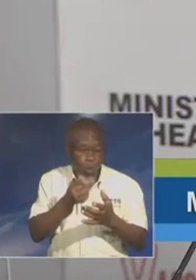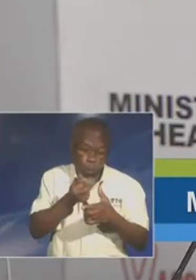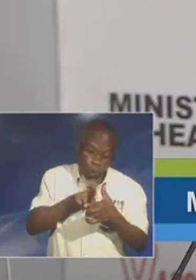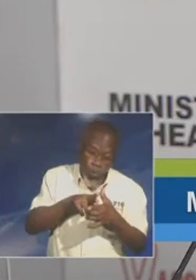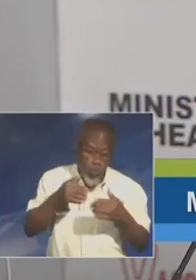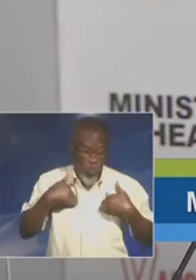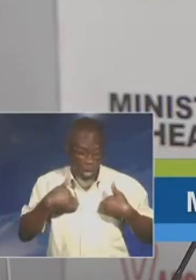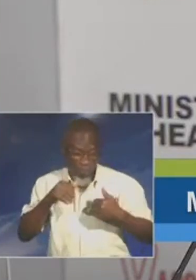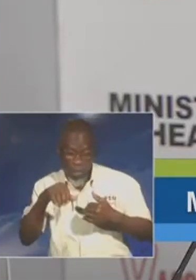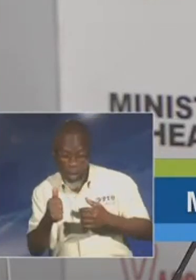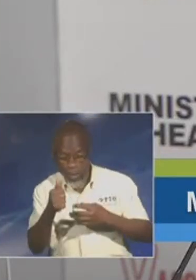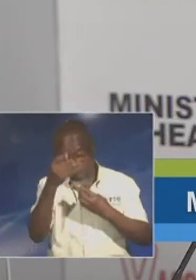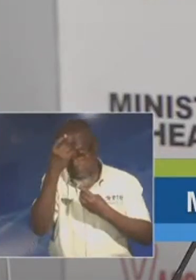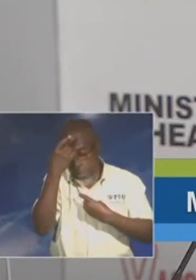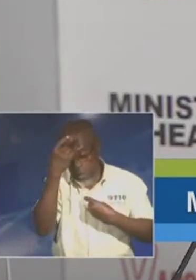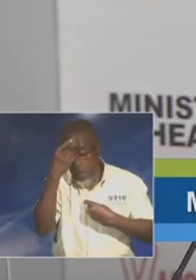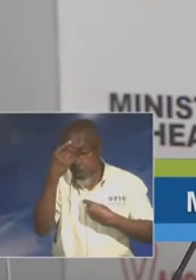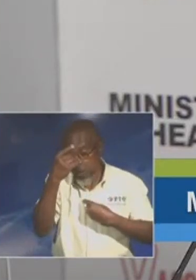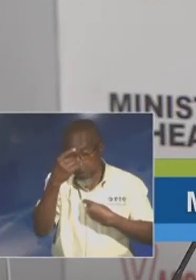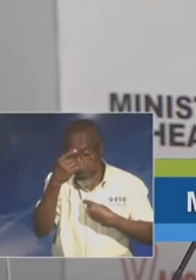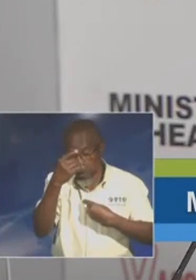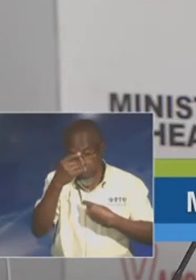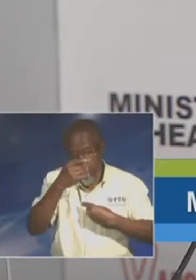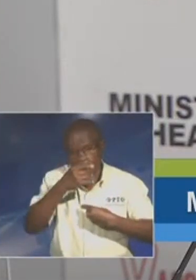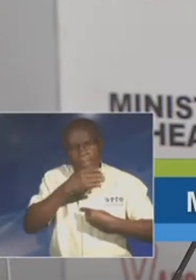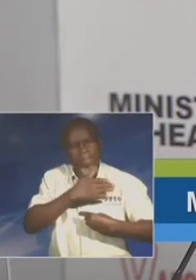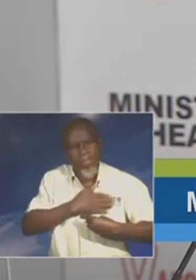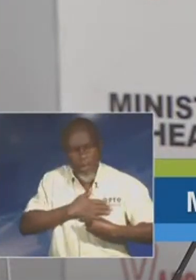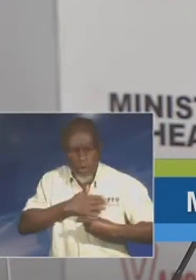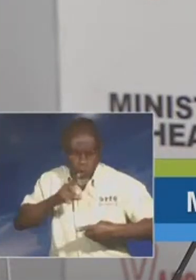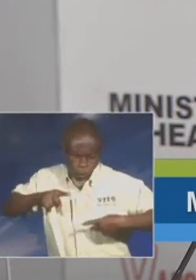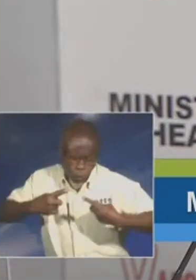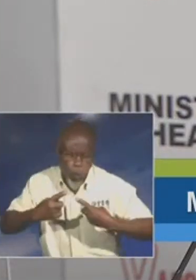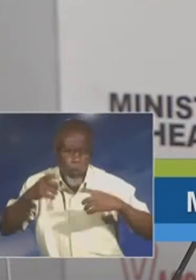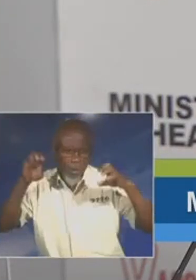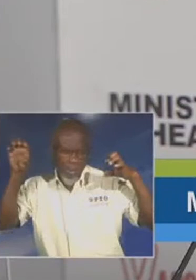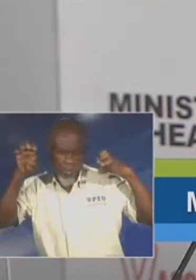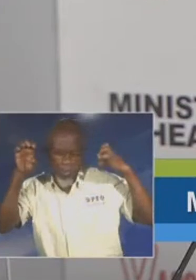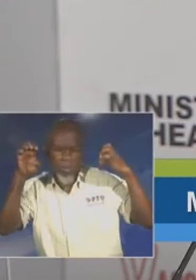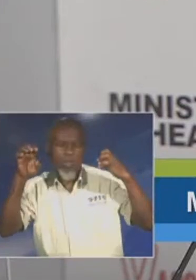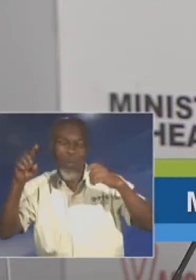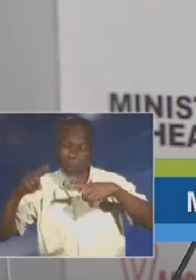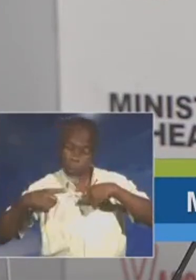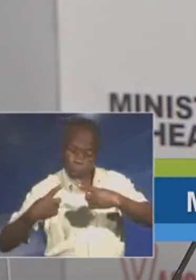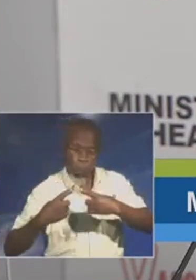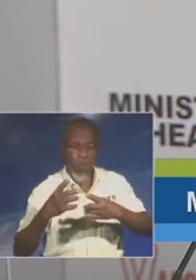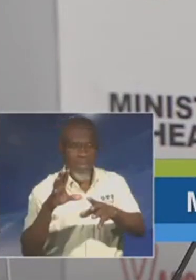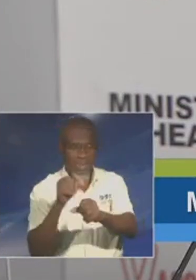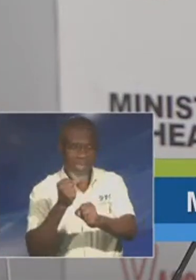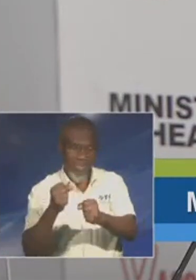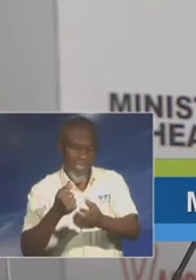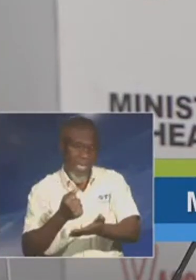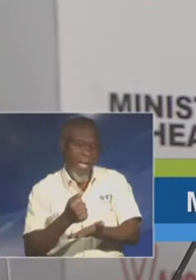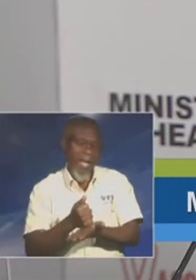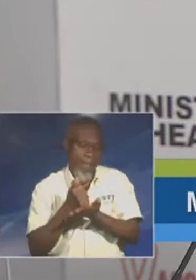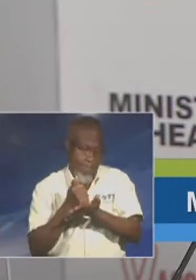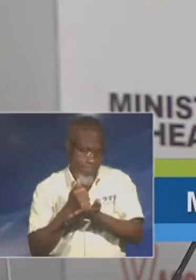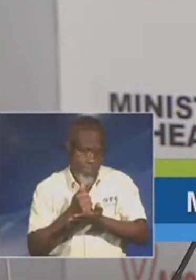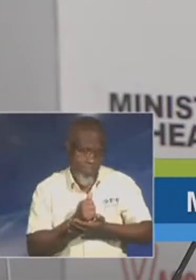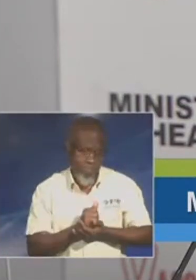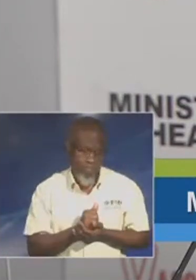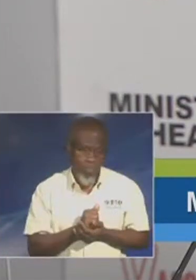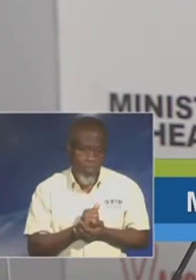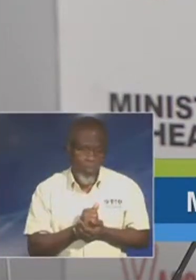please seek urgent medical attention. Early recognition of symptoms, early medical